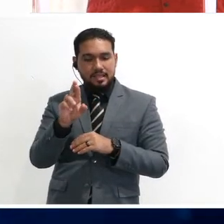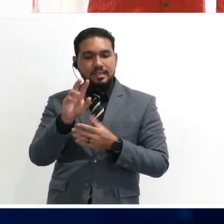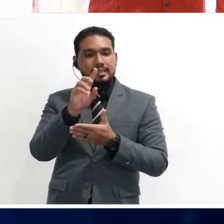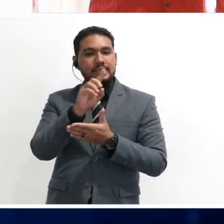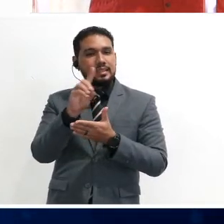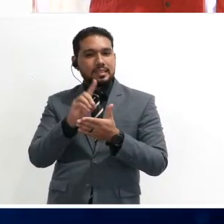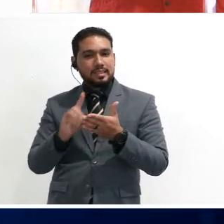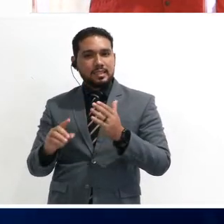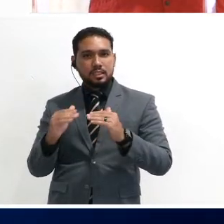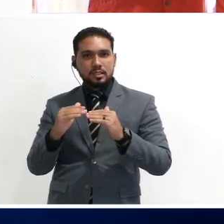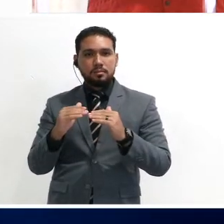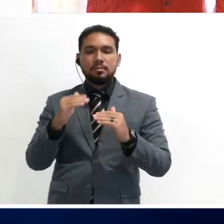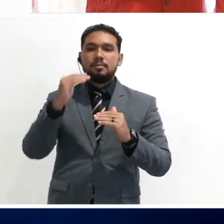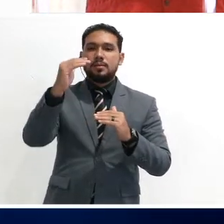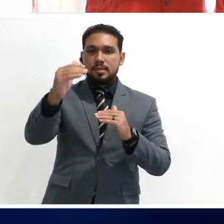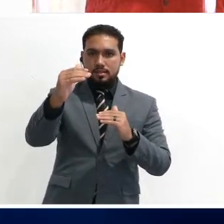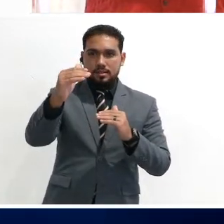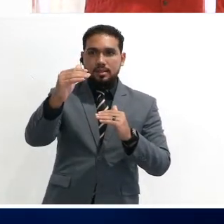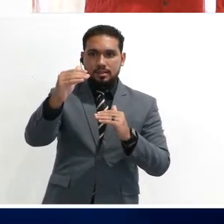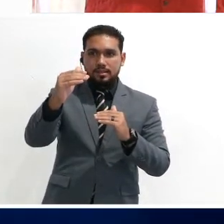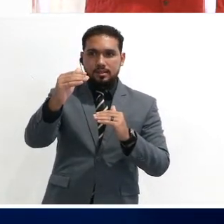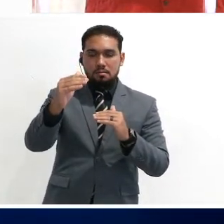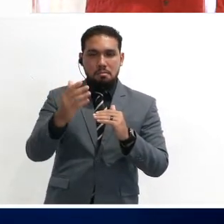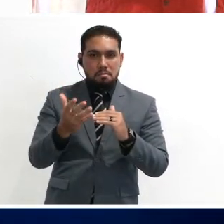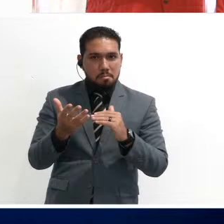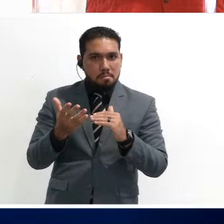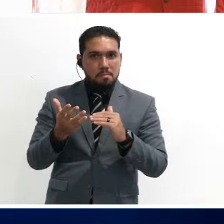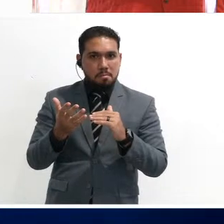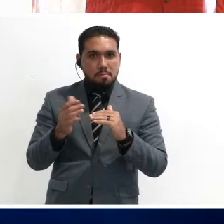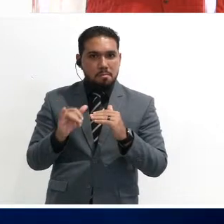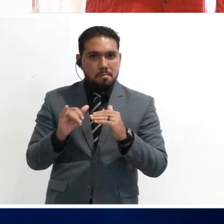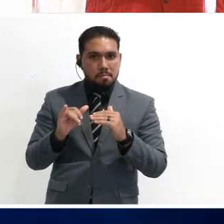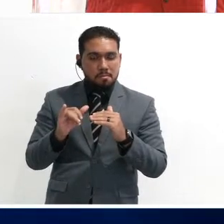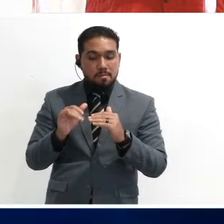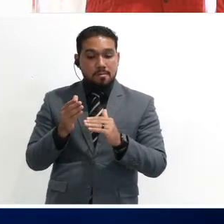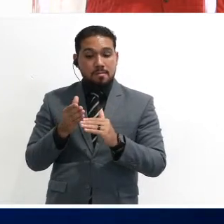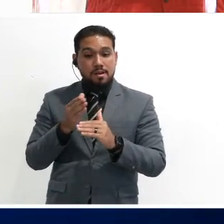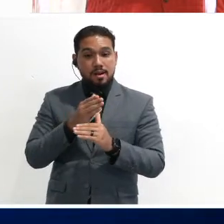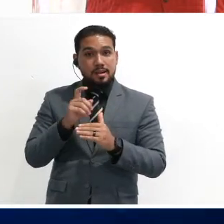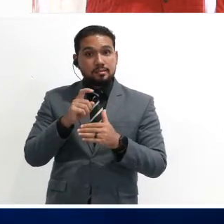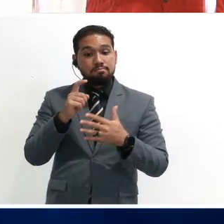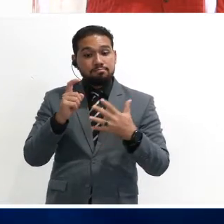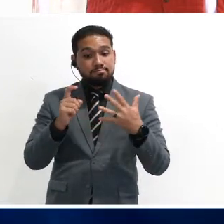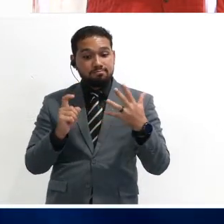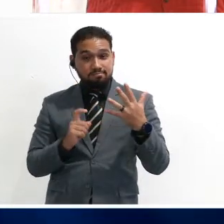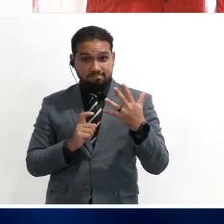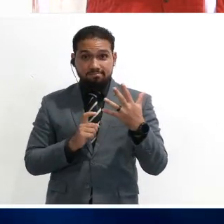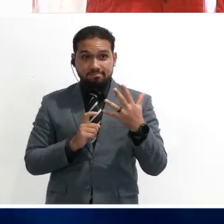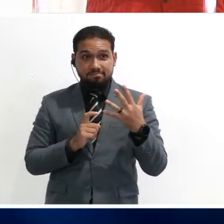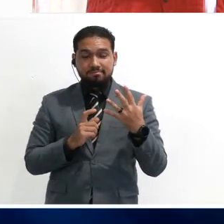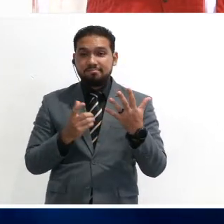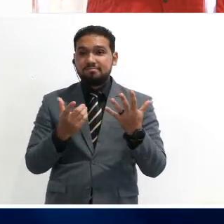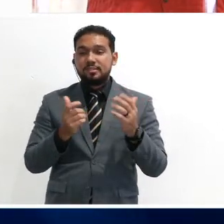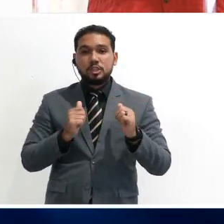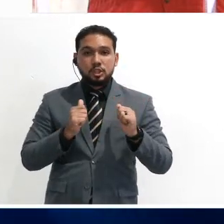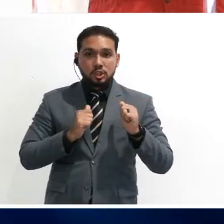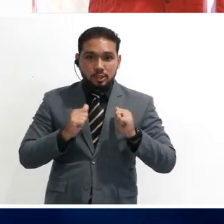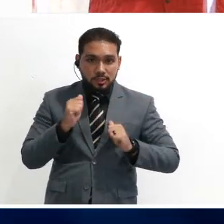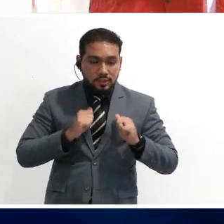advanced simulation tools and electrical modeling tools and thermal tools, and also